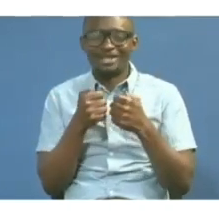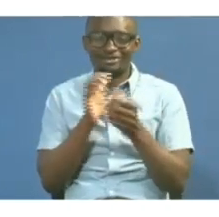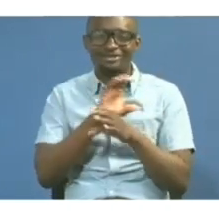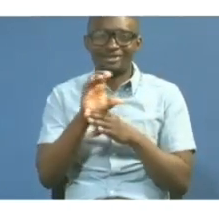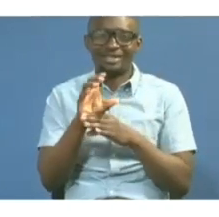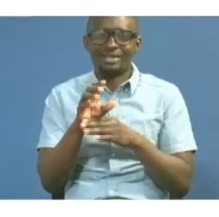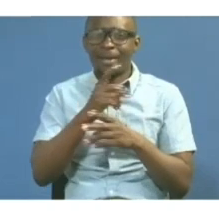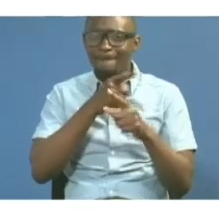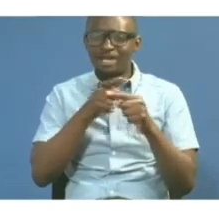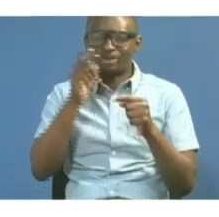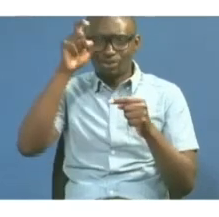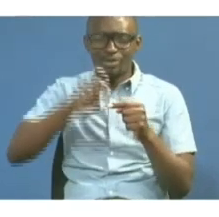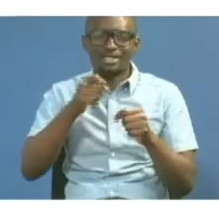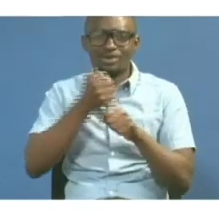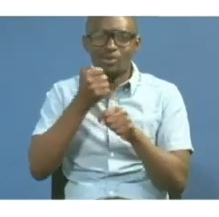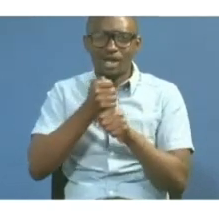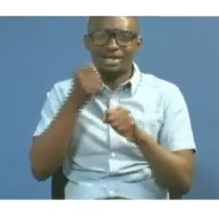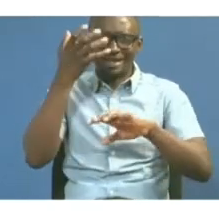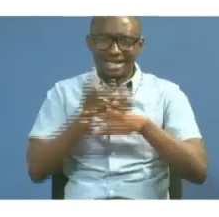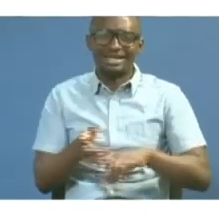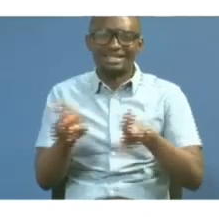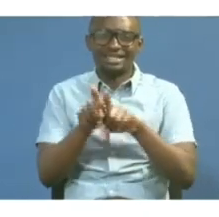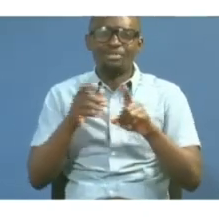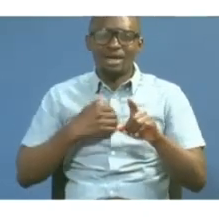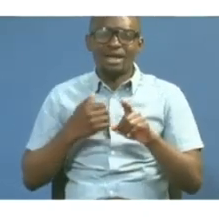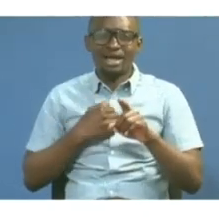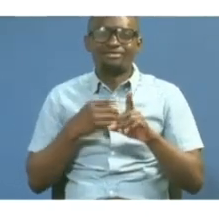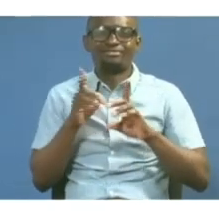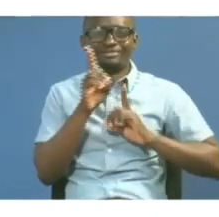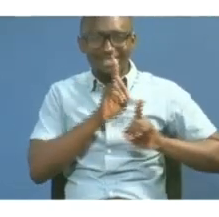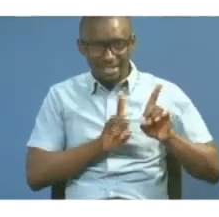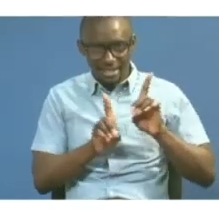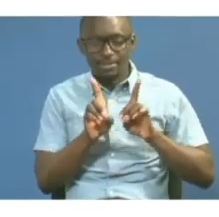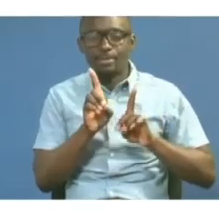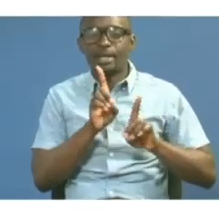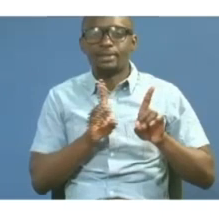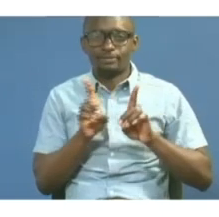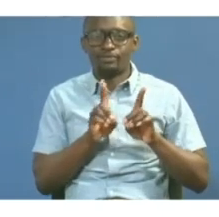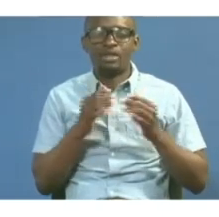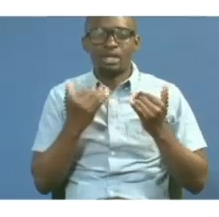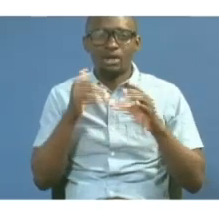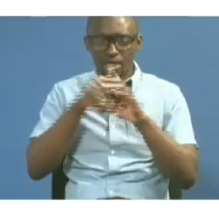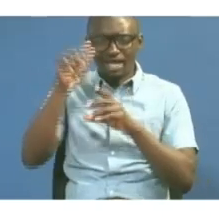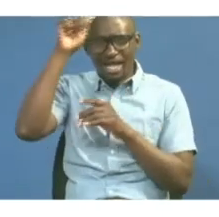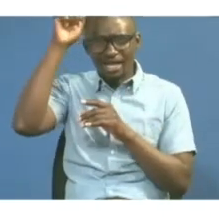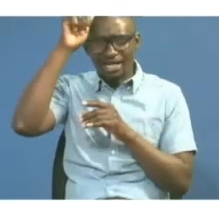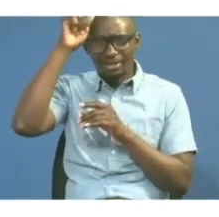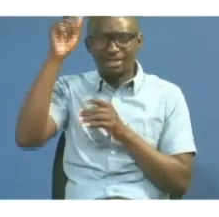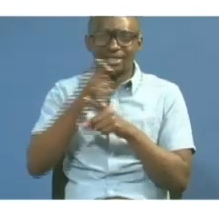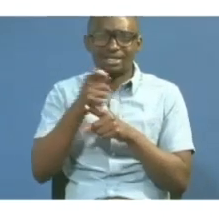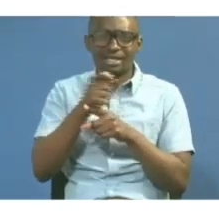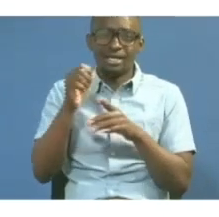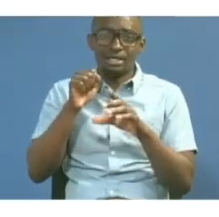you have to be disciplined as a student, and you also have to work hard. Because there are two things that I would like to warn you about, is that in